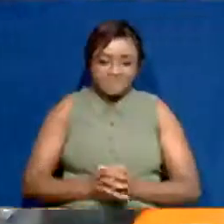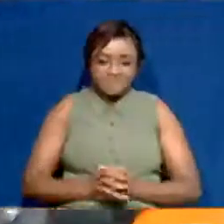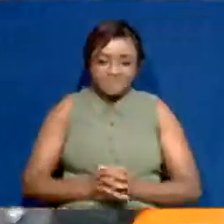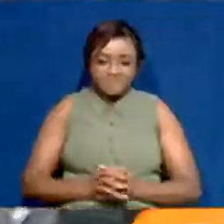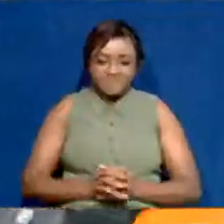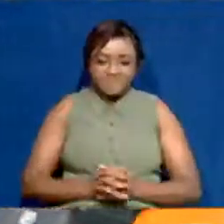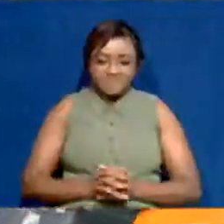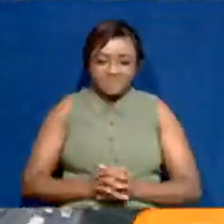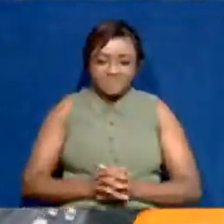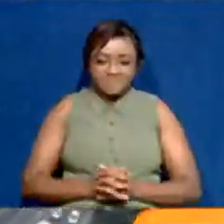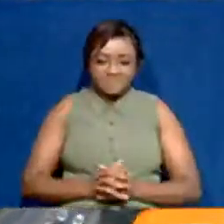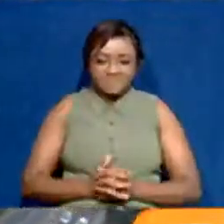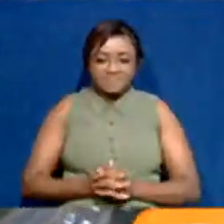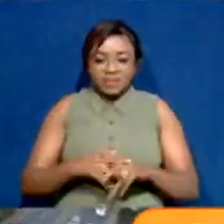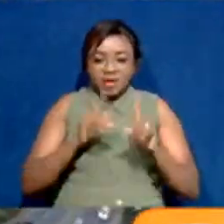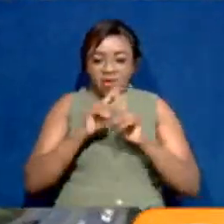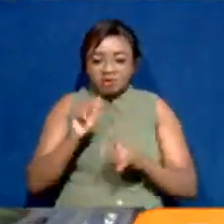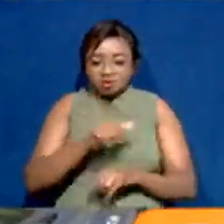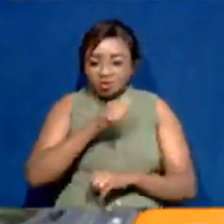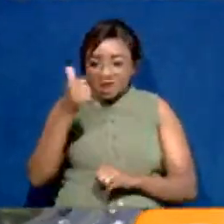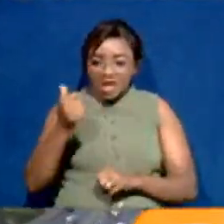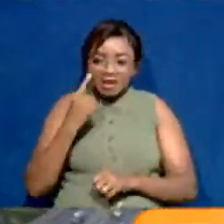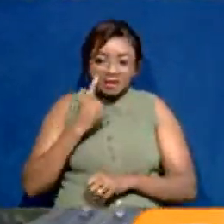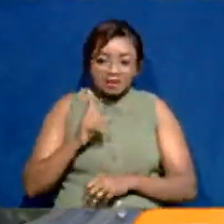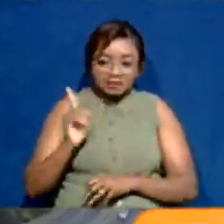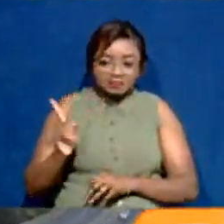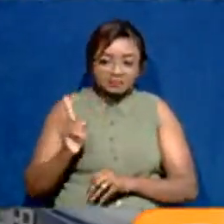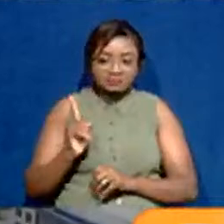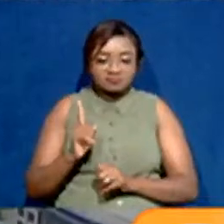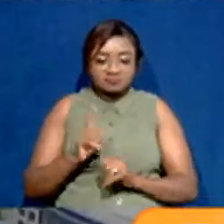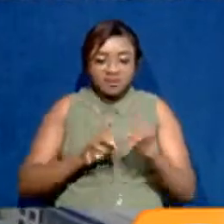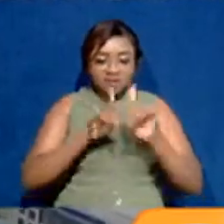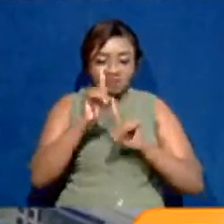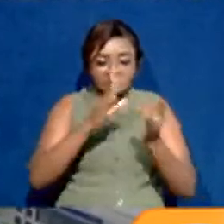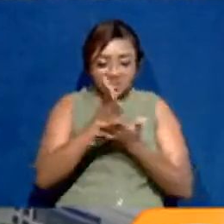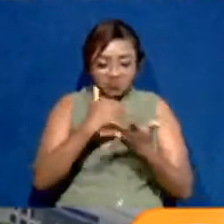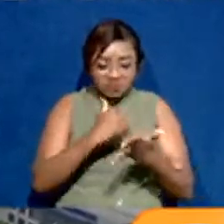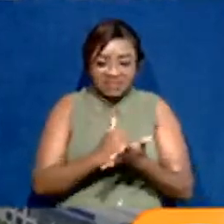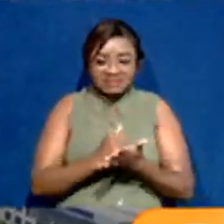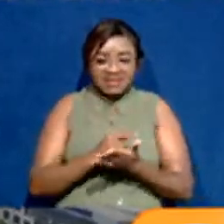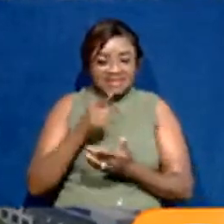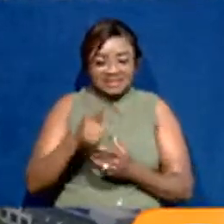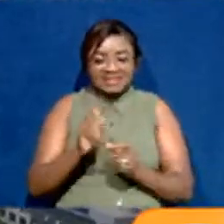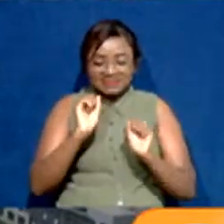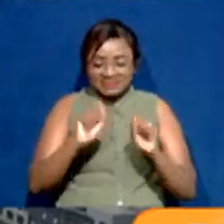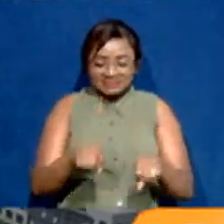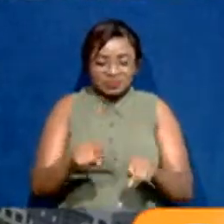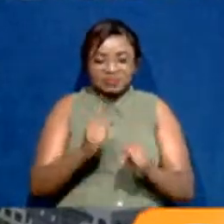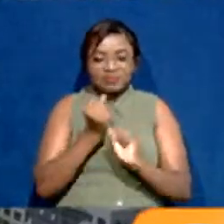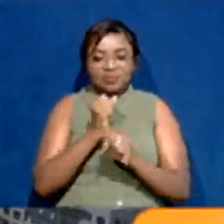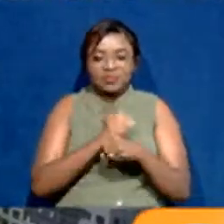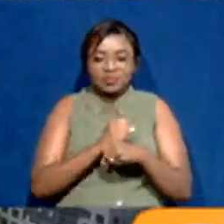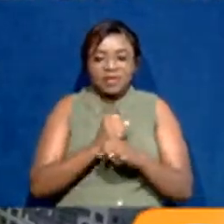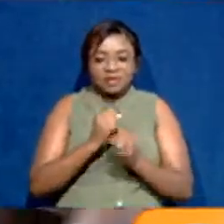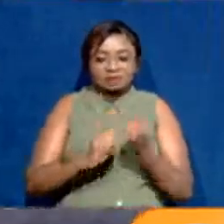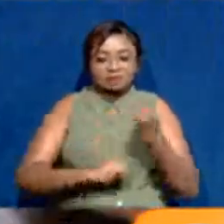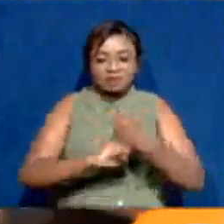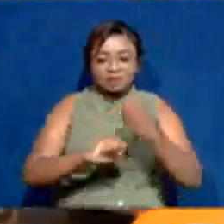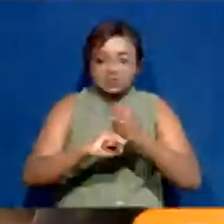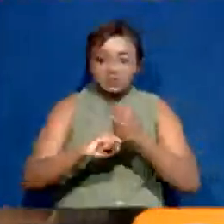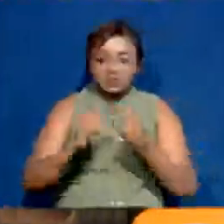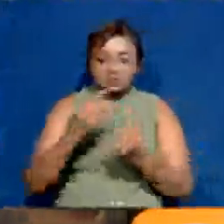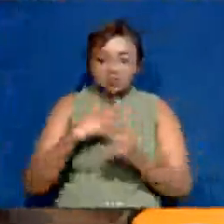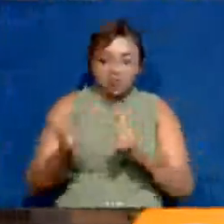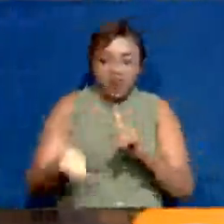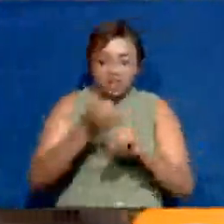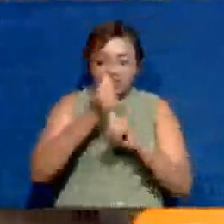systems. A greater degree of electrification of the transport sector can therefore make a major contribution towards achieving